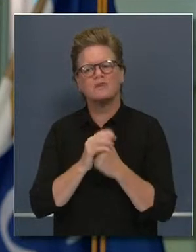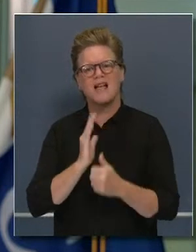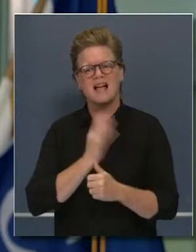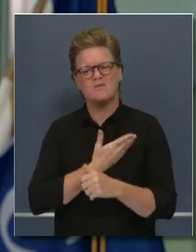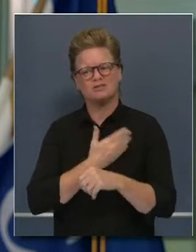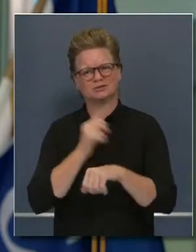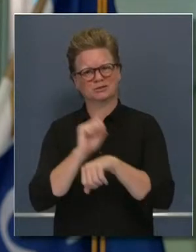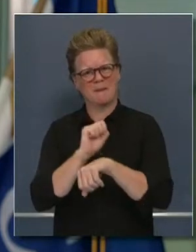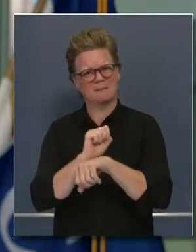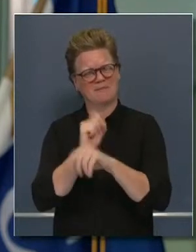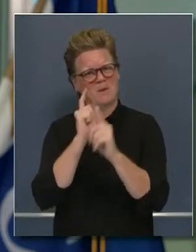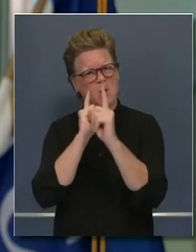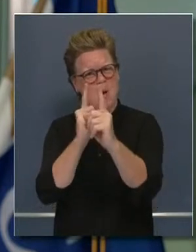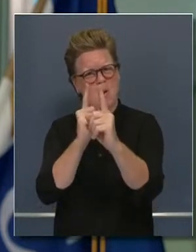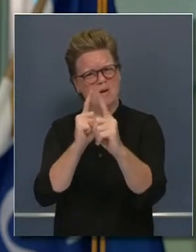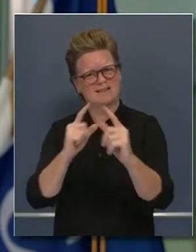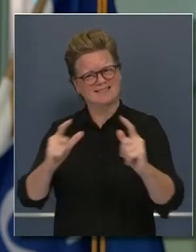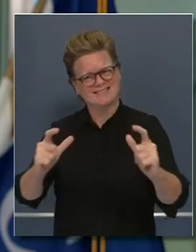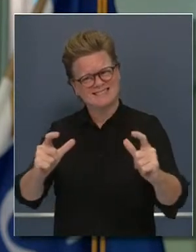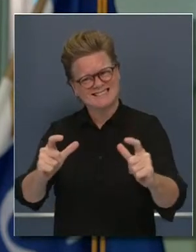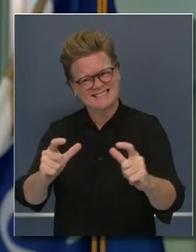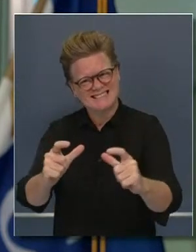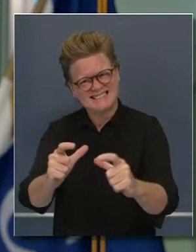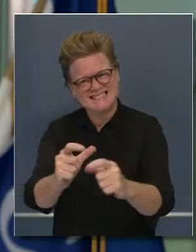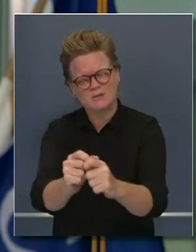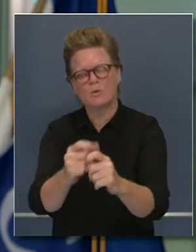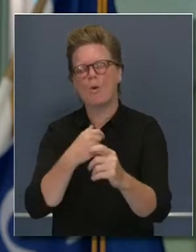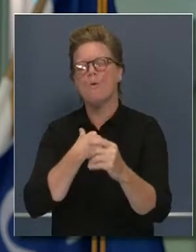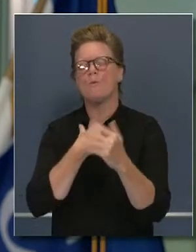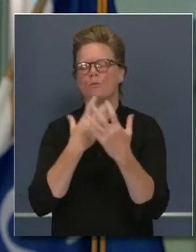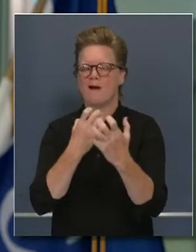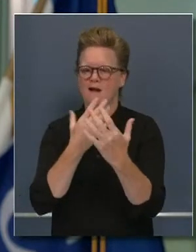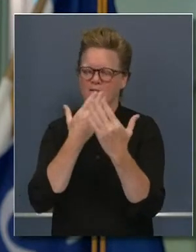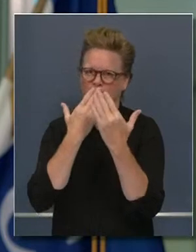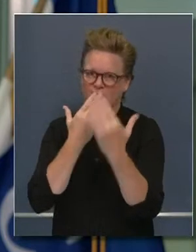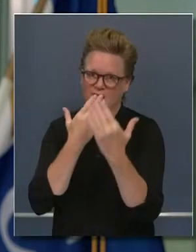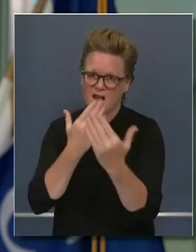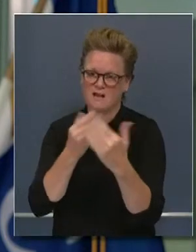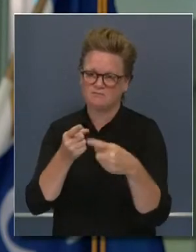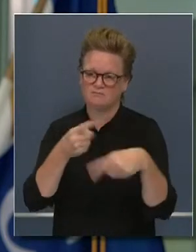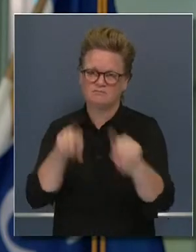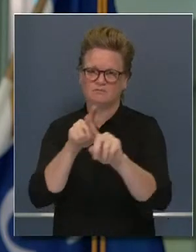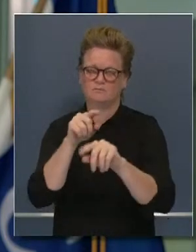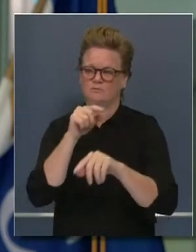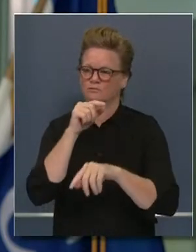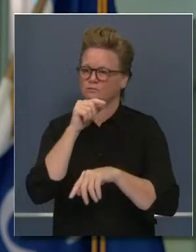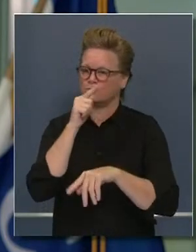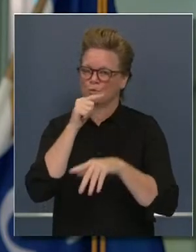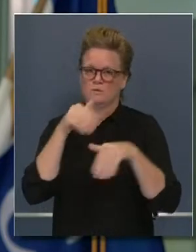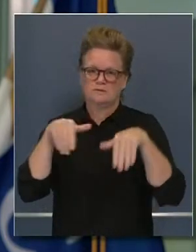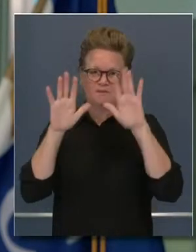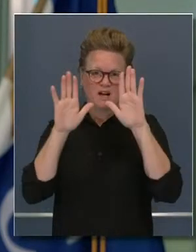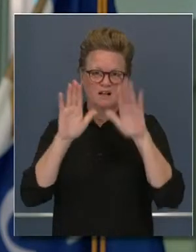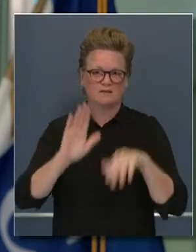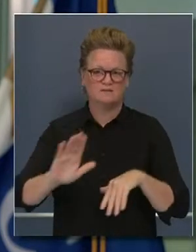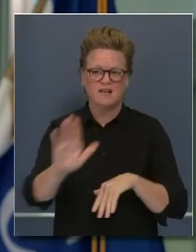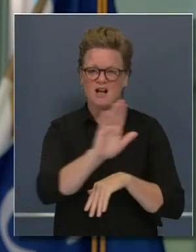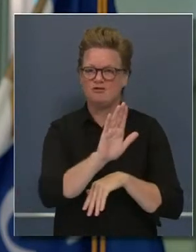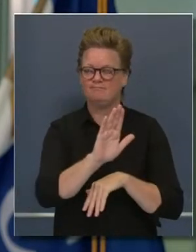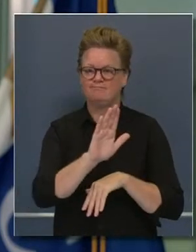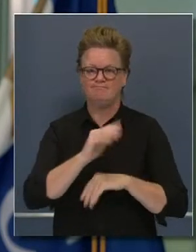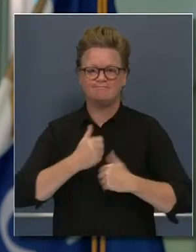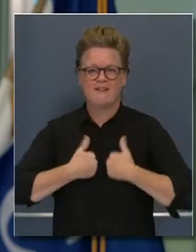want to express deep gratitude for all of those on those front lines that are selfless in their sacrifice and their heroism. With